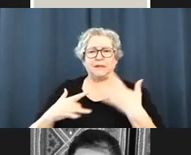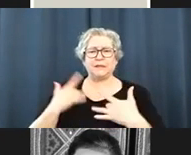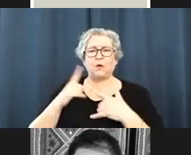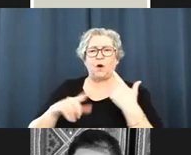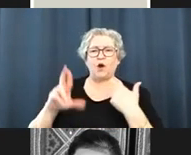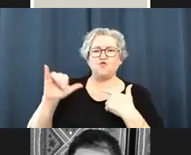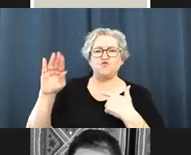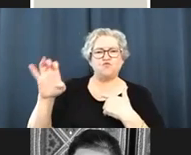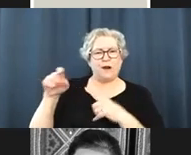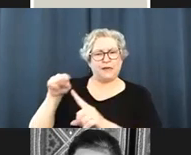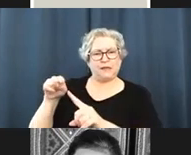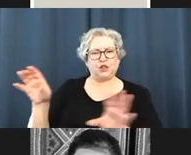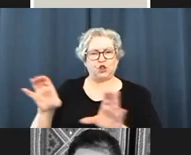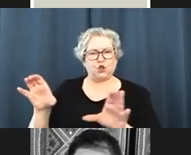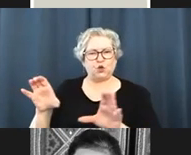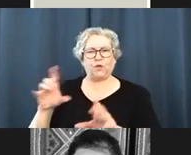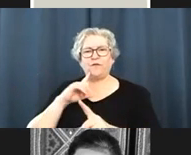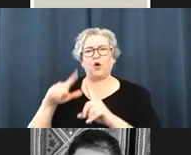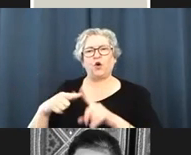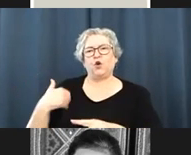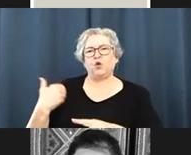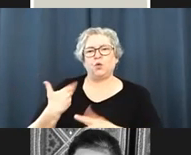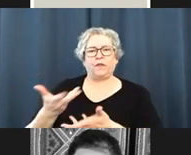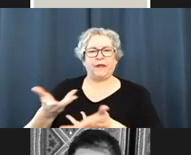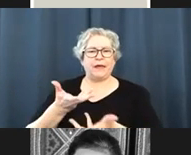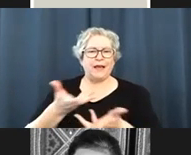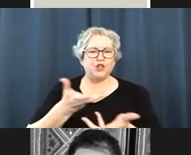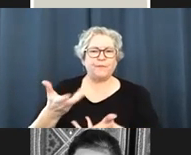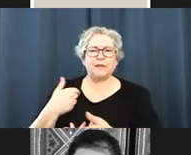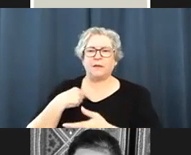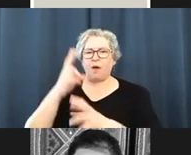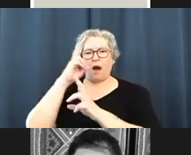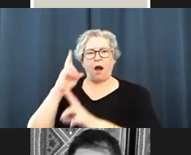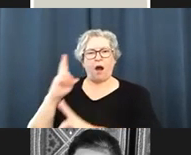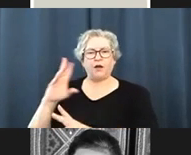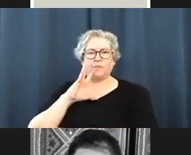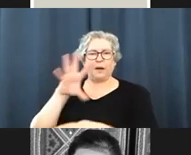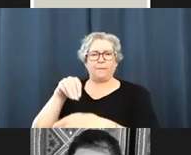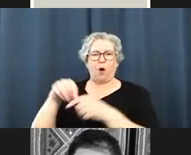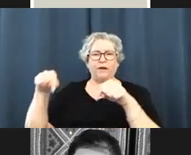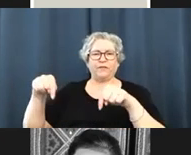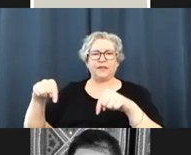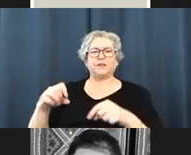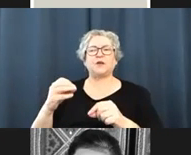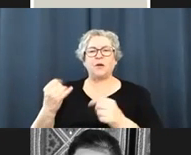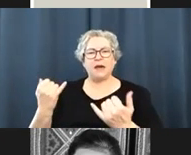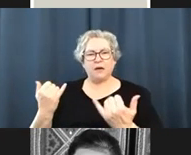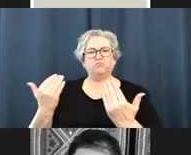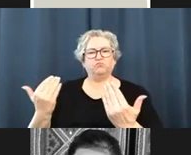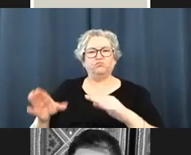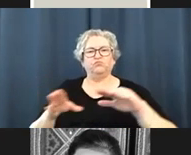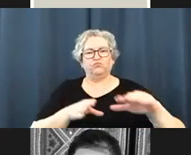is doing around youth engagement, and I'm honored to be a part of it. So with that, let's get started.